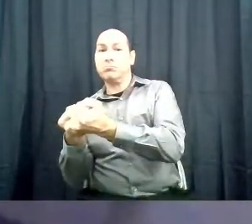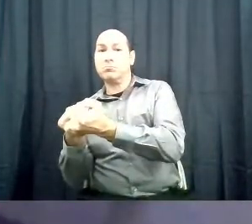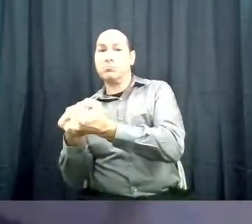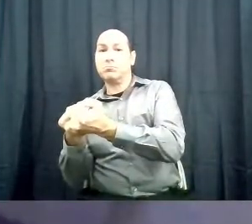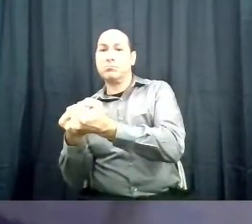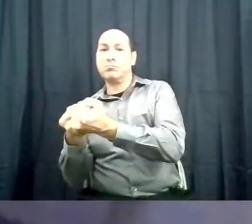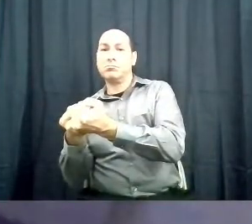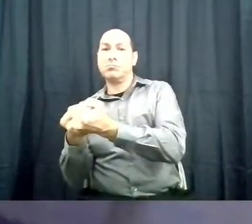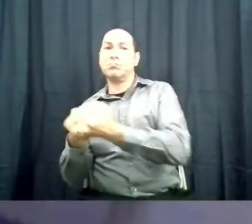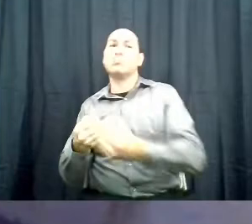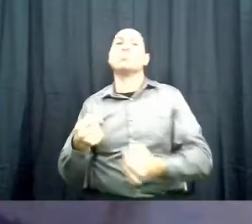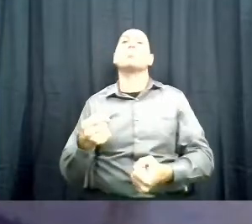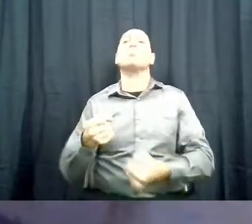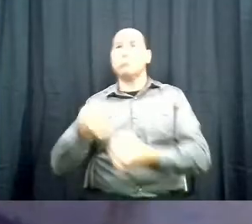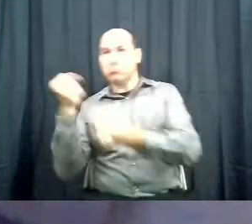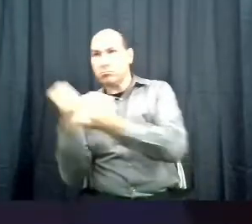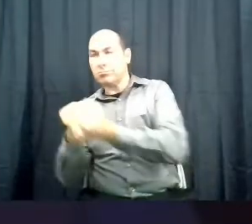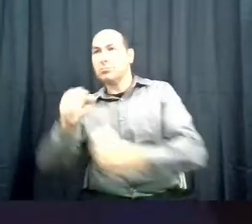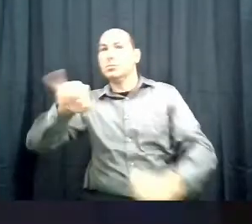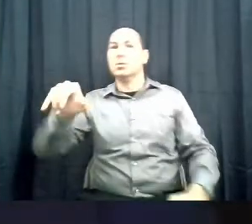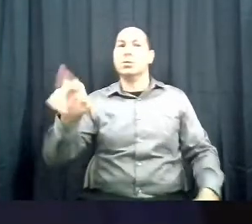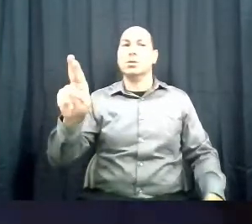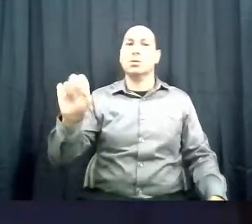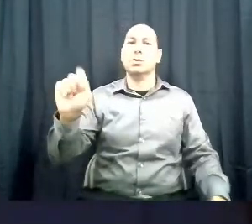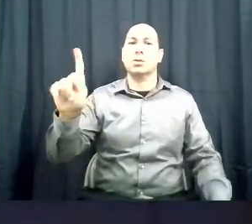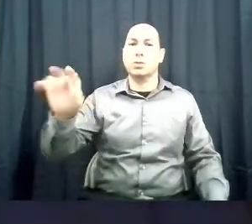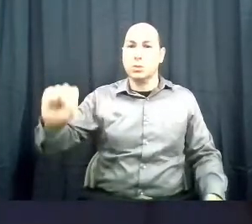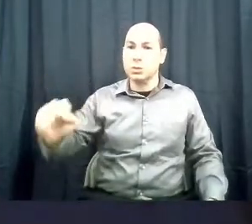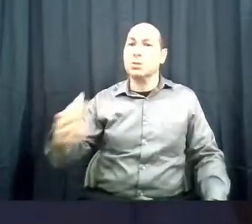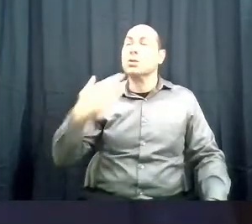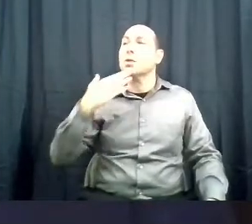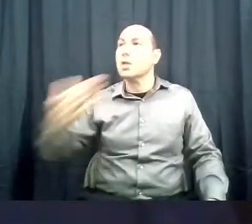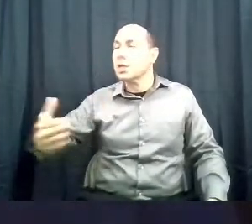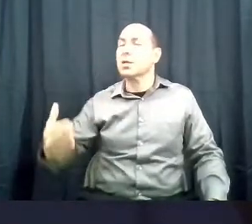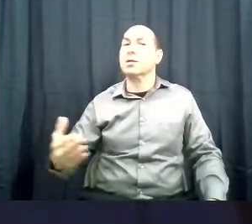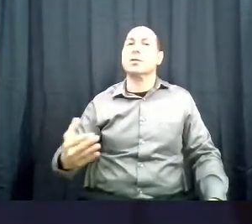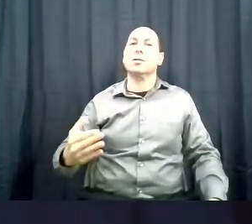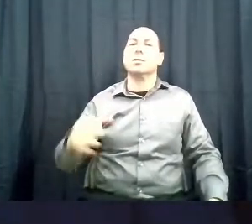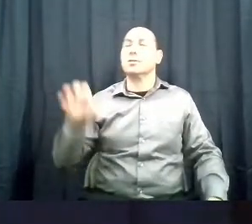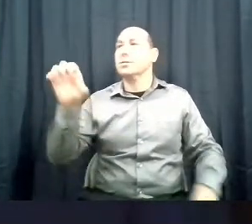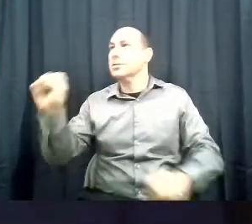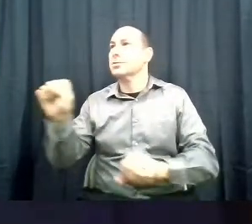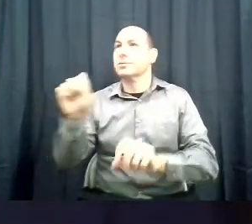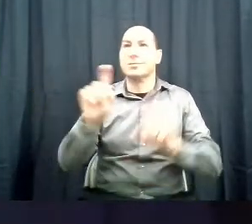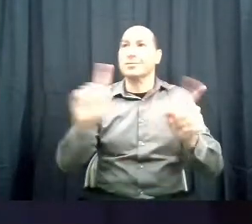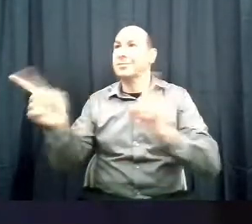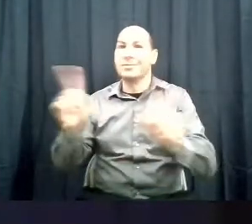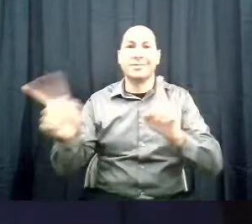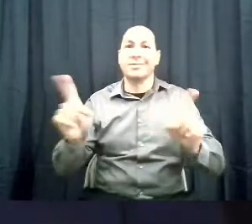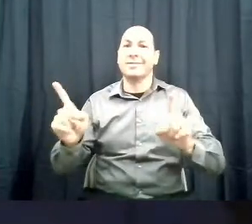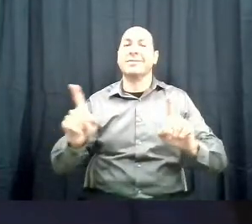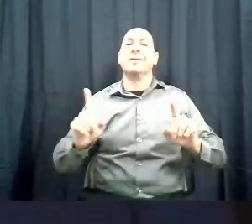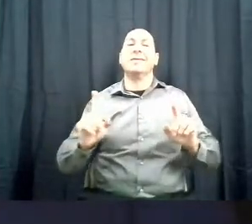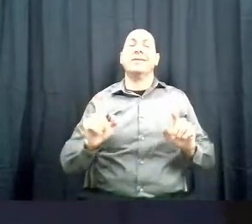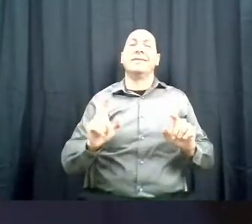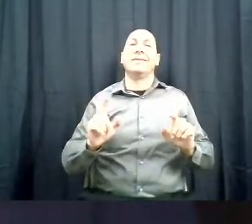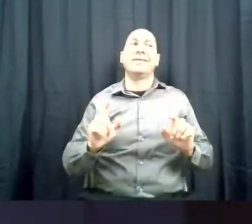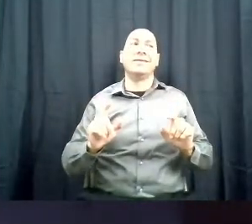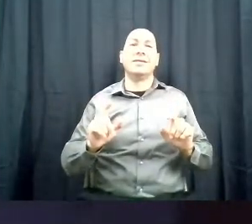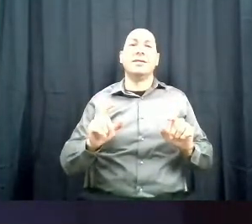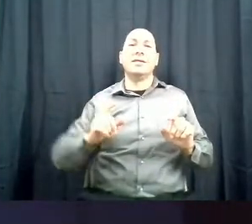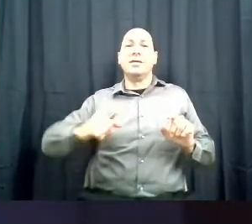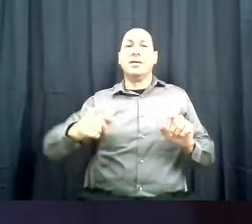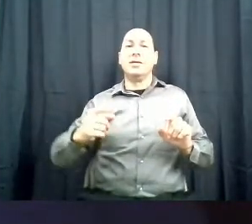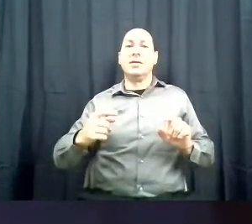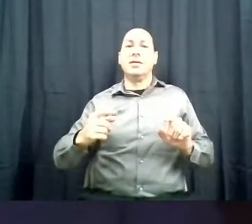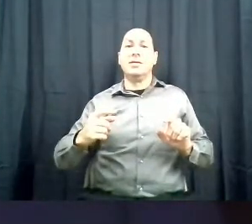Second. Thank you, Justin. Counting on the two of you. So we have a motion and a second.